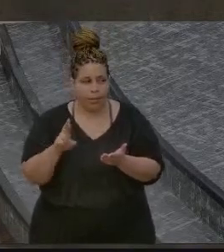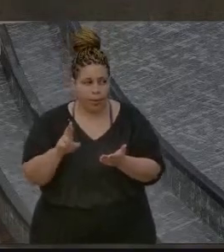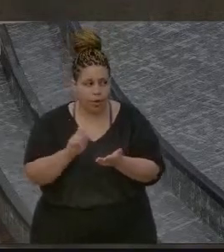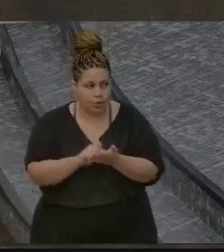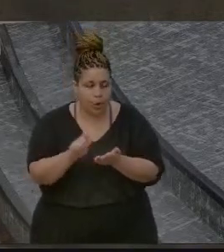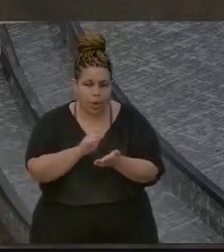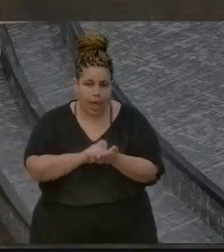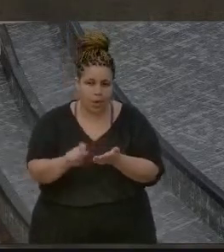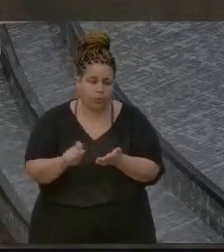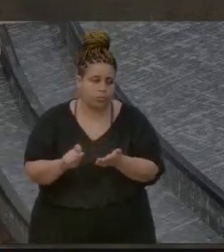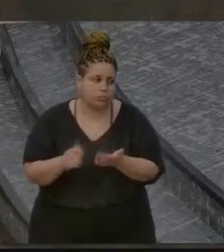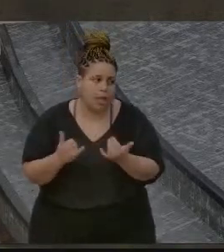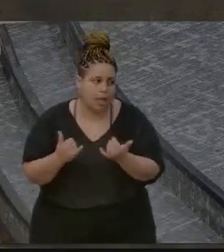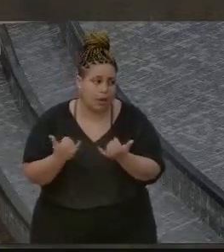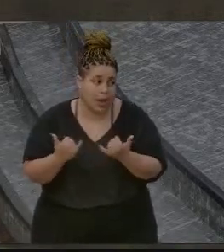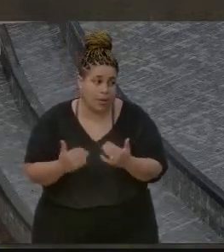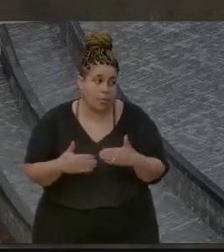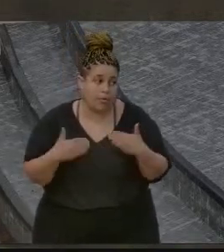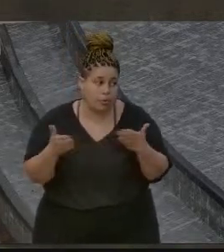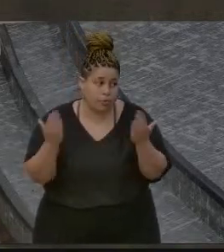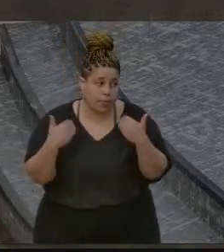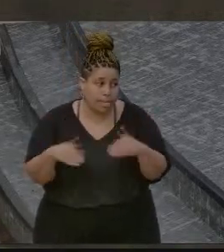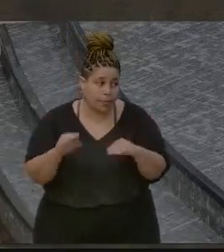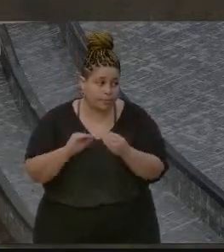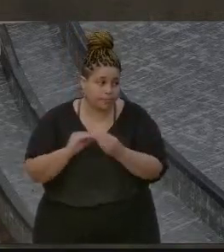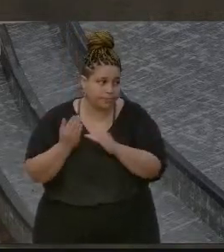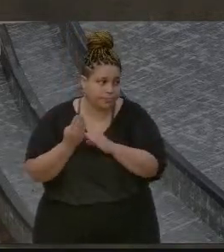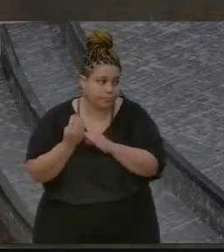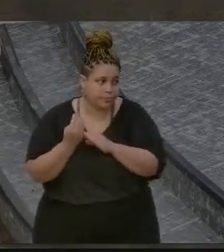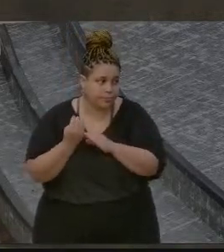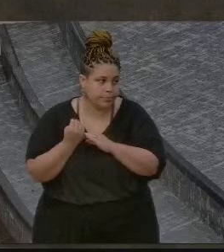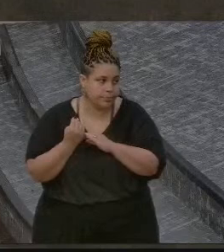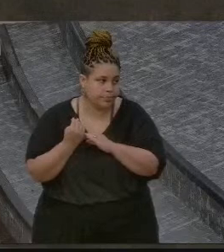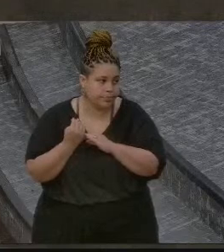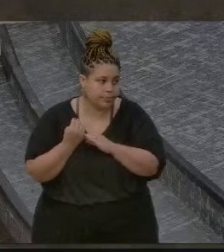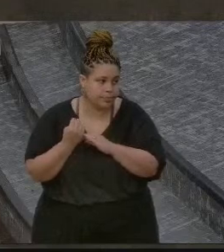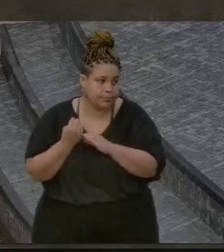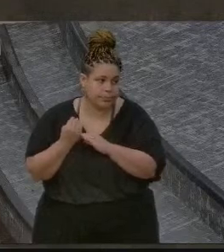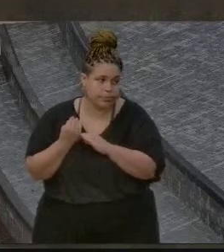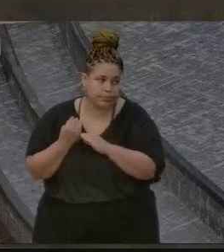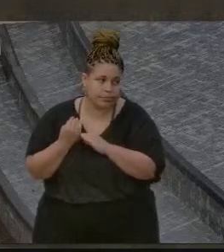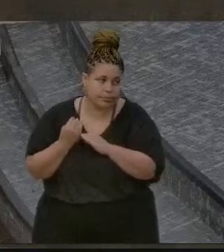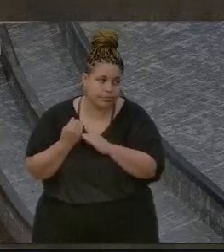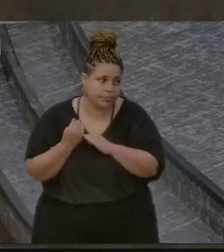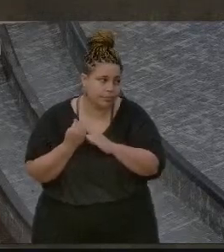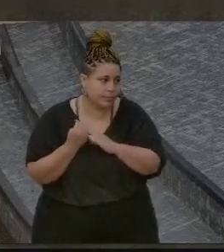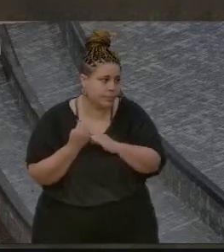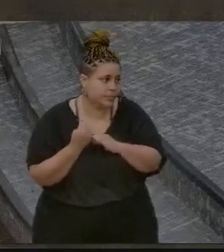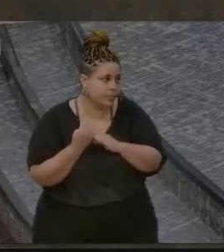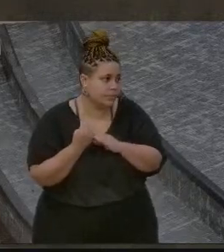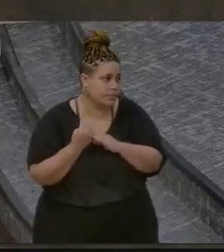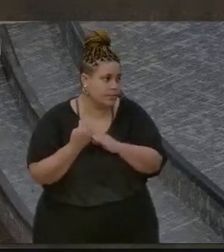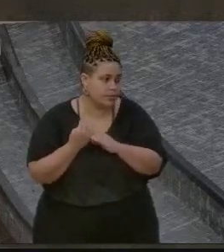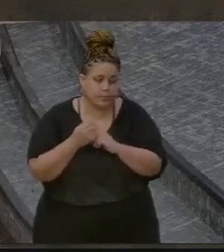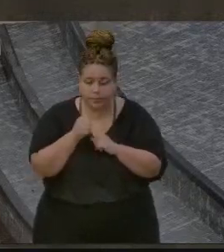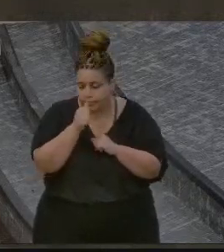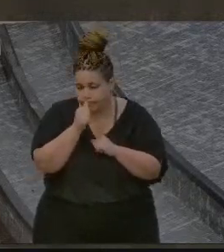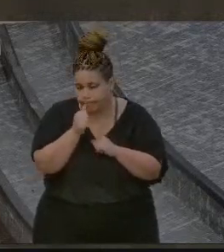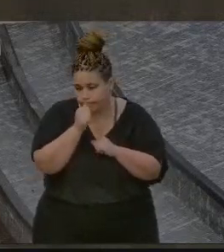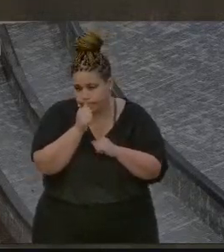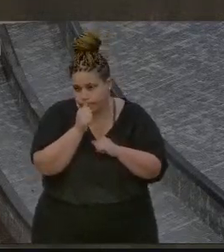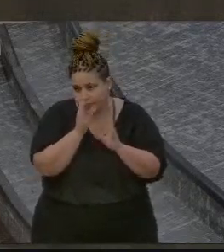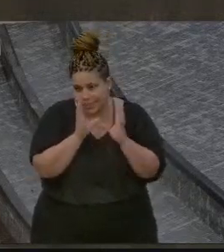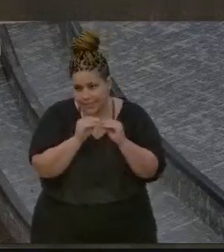Okay. We are going to move forward to item 14, and this is our executive session. I'm going to open the